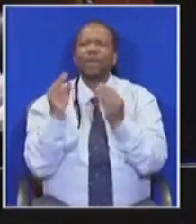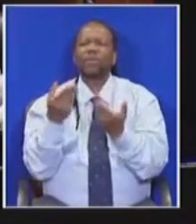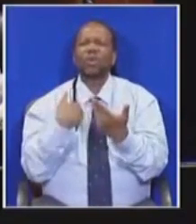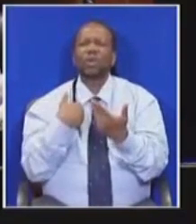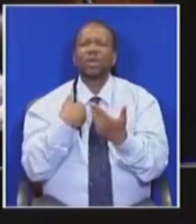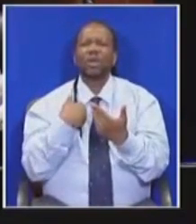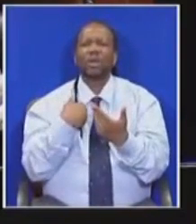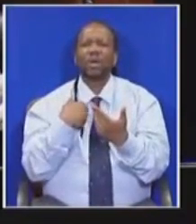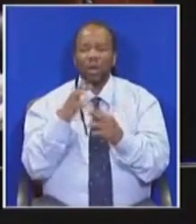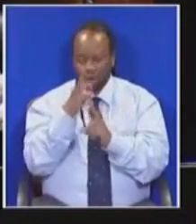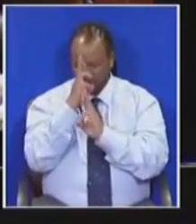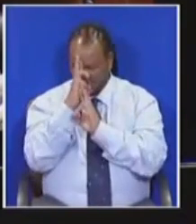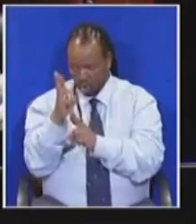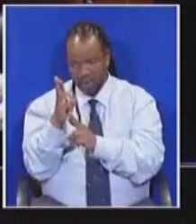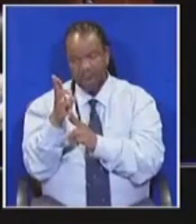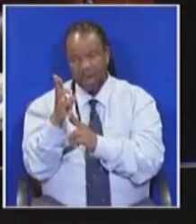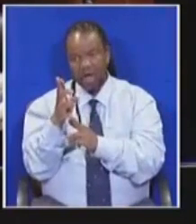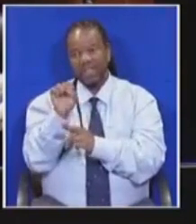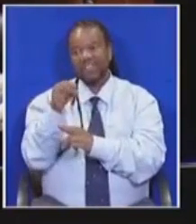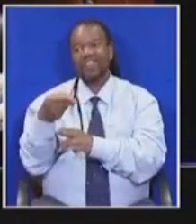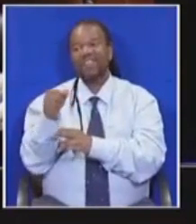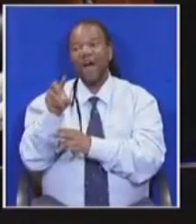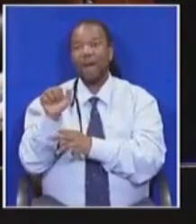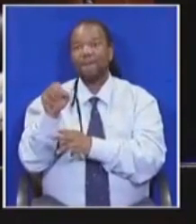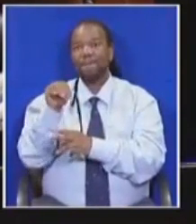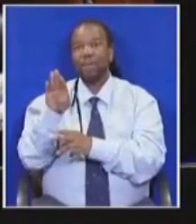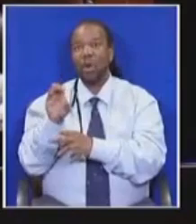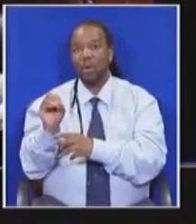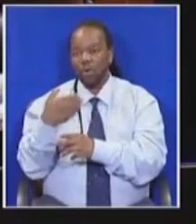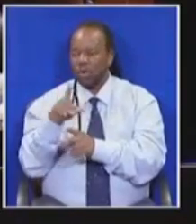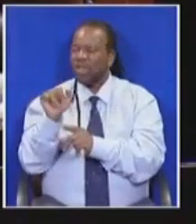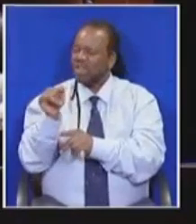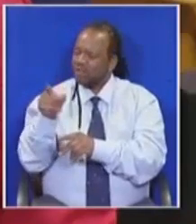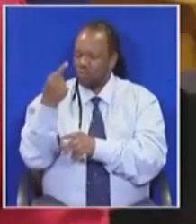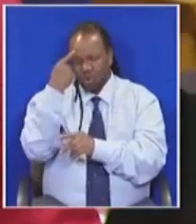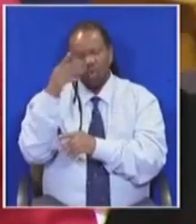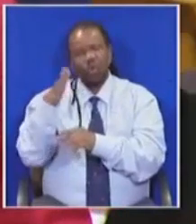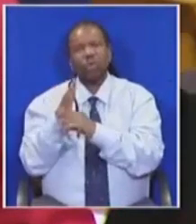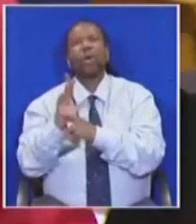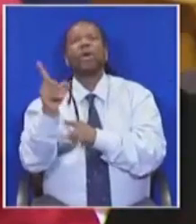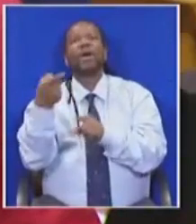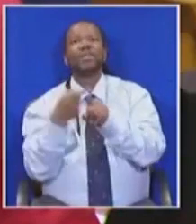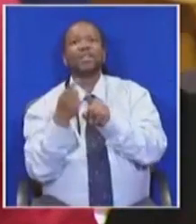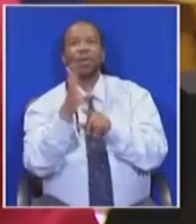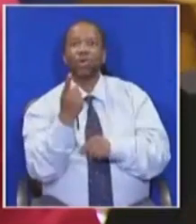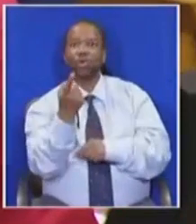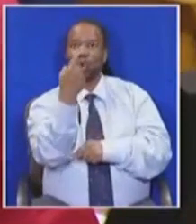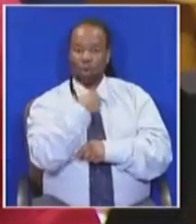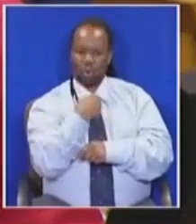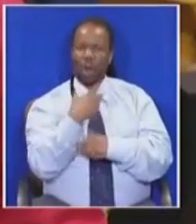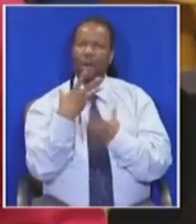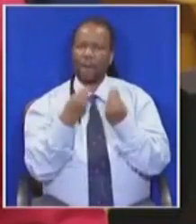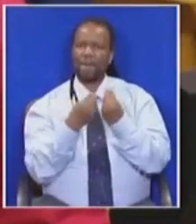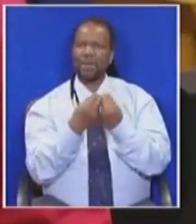talking about Honorable address me Shivambu. then. If you know what your Address job me only, is. don't address the whole caucus. I am If you're also dealing with me, deal with addressing me alone.